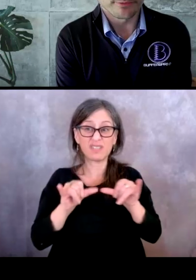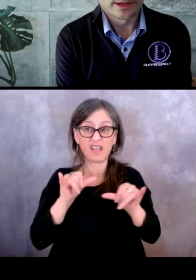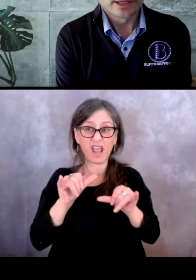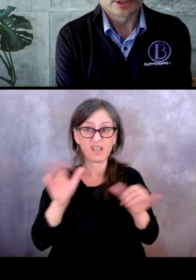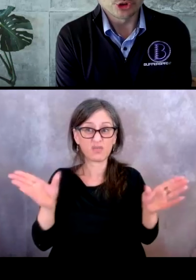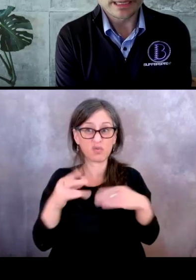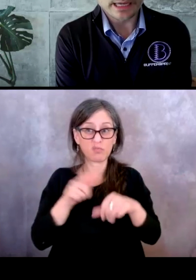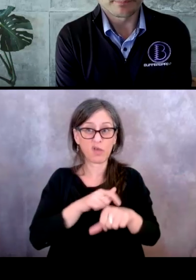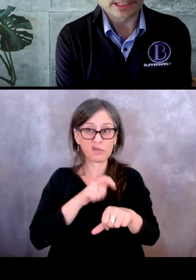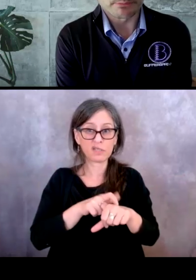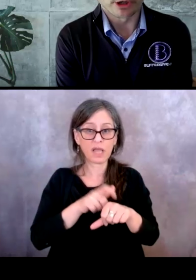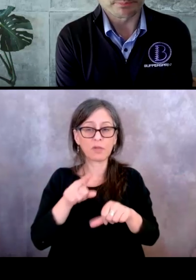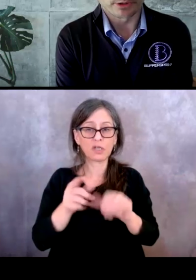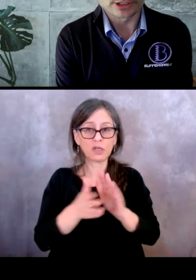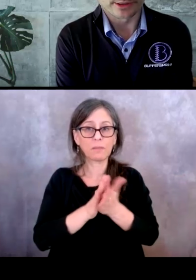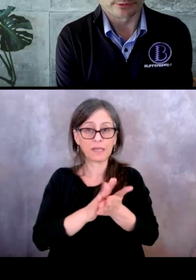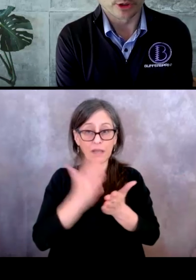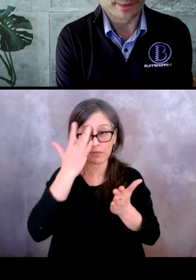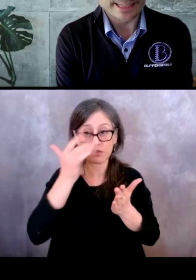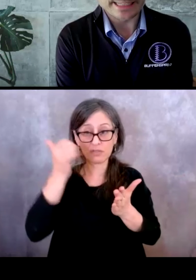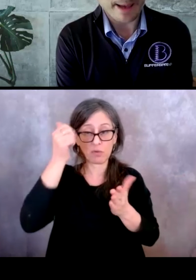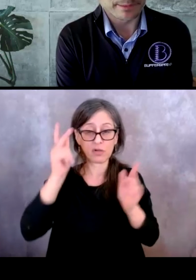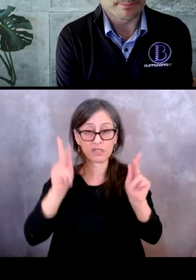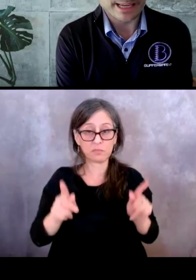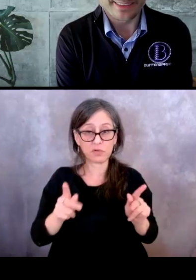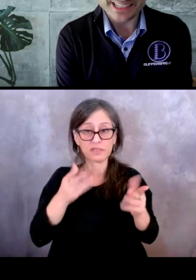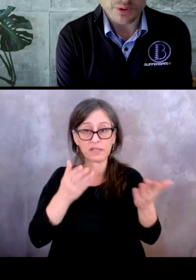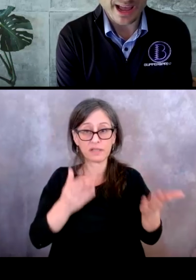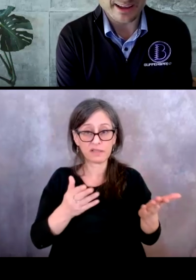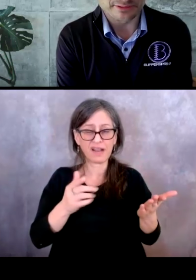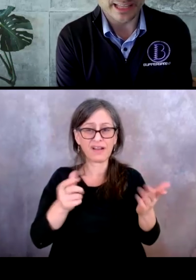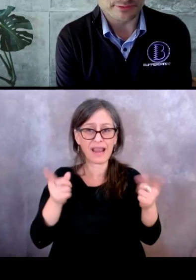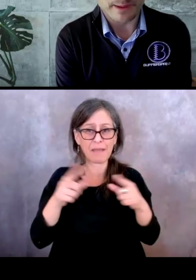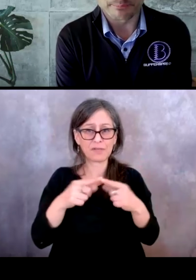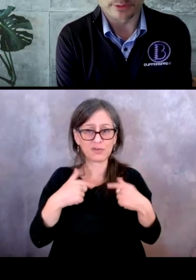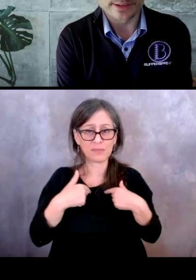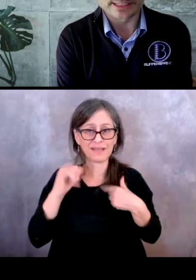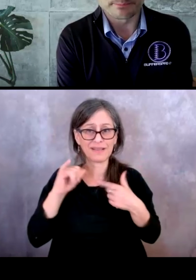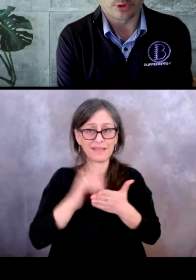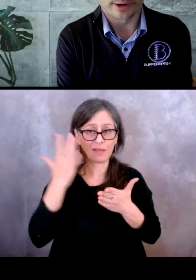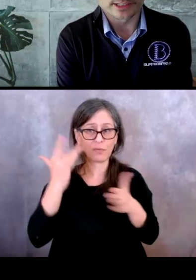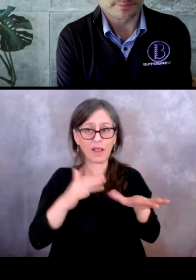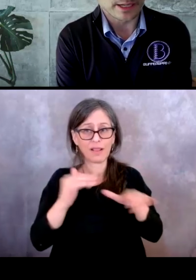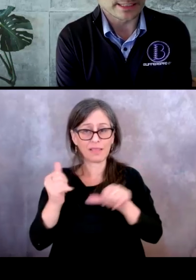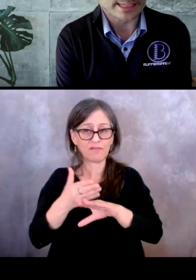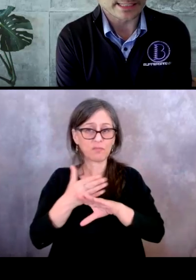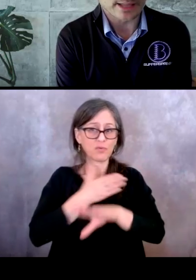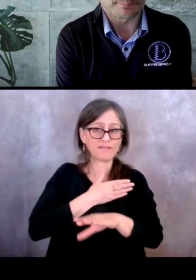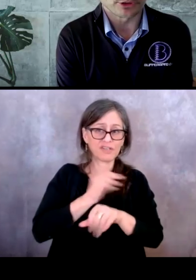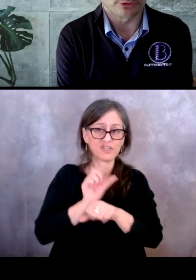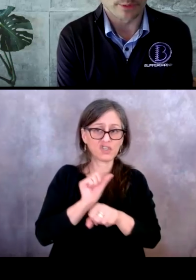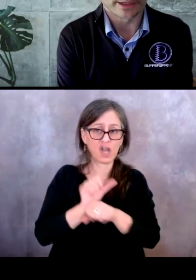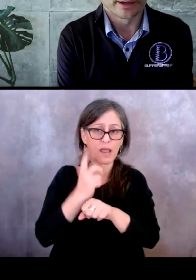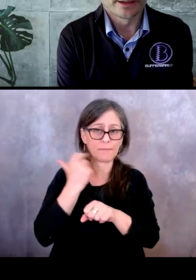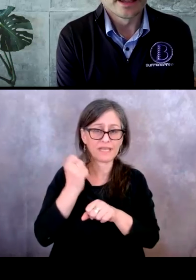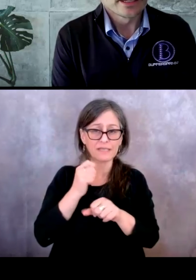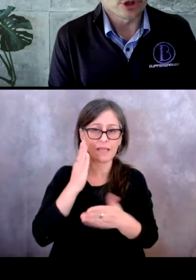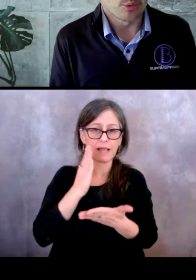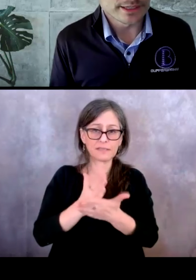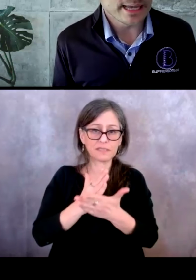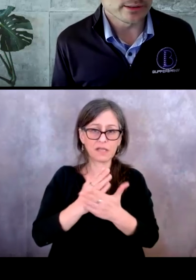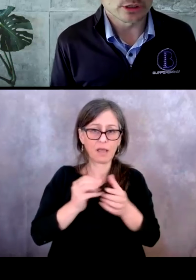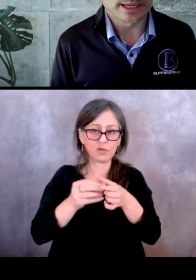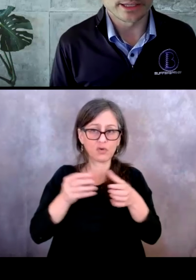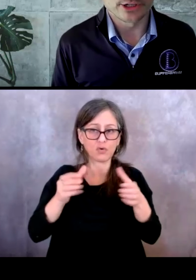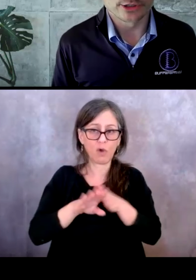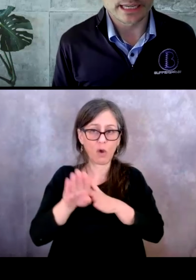long enough, you become the smartest person in the room. And that's happened to me. And that's why I've left my previous employers, is because I stopped growing. So